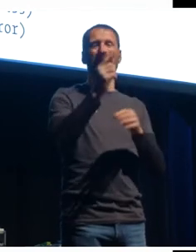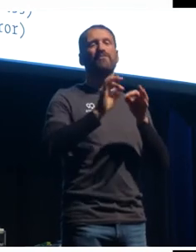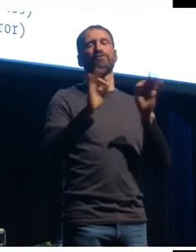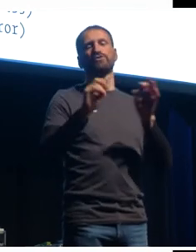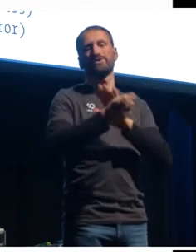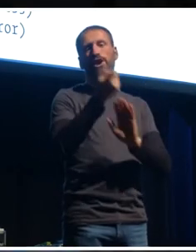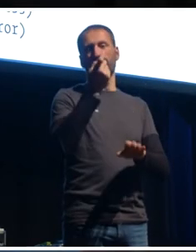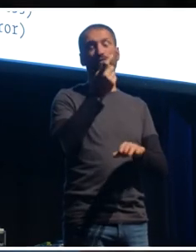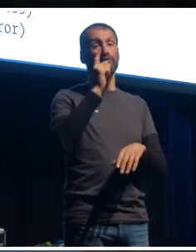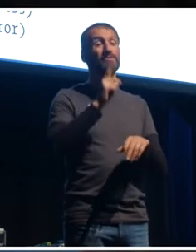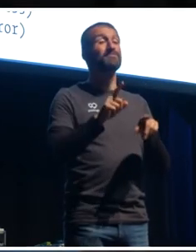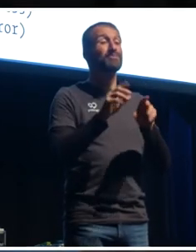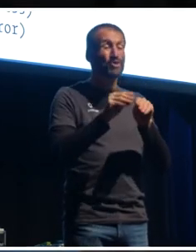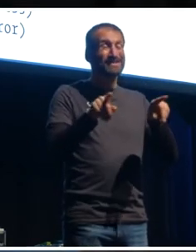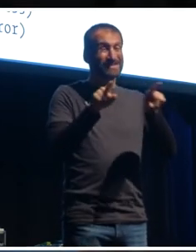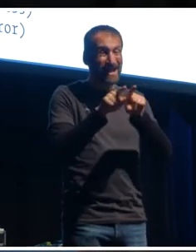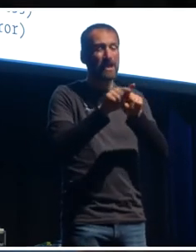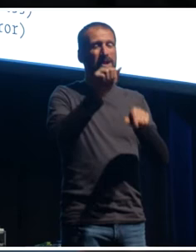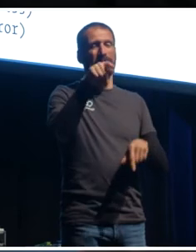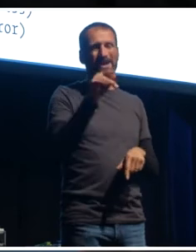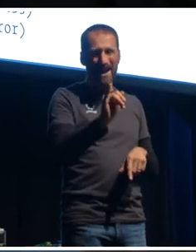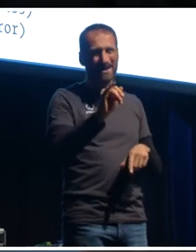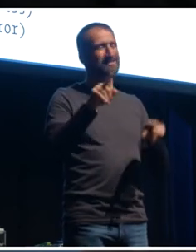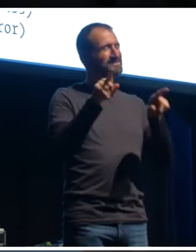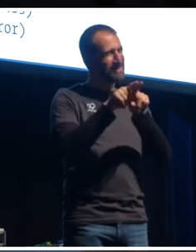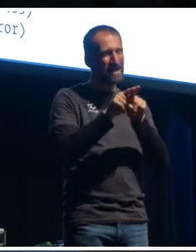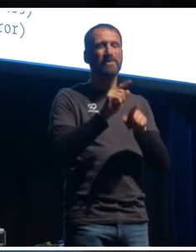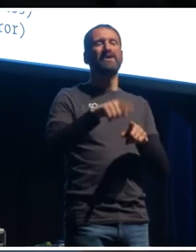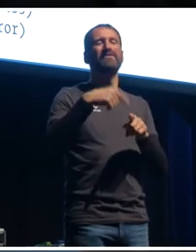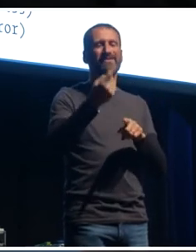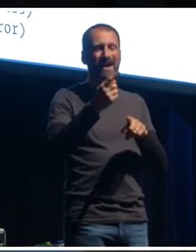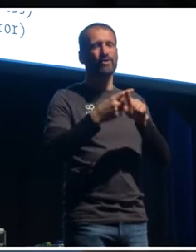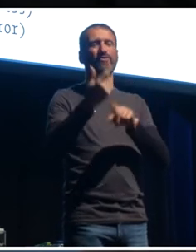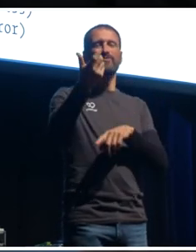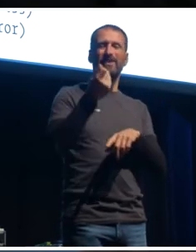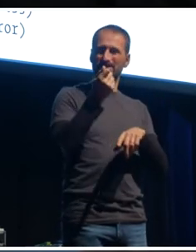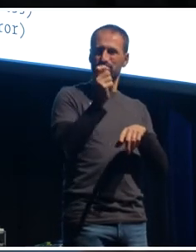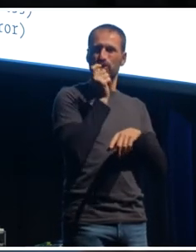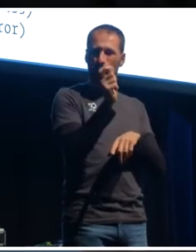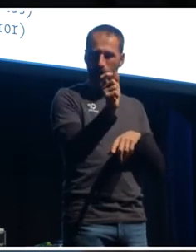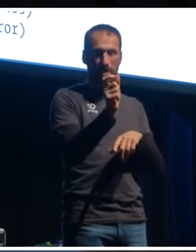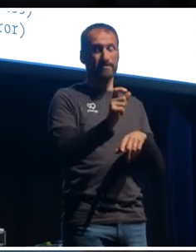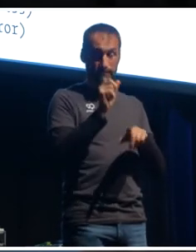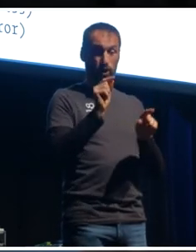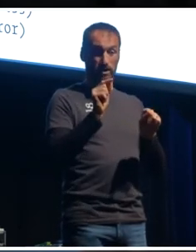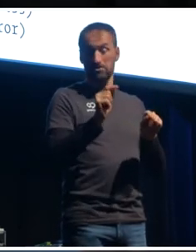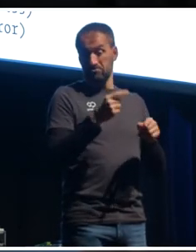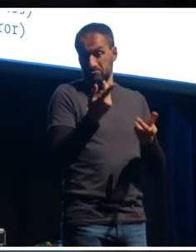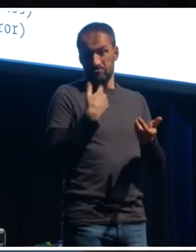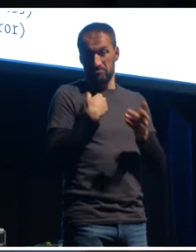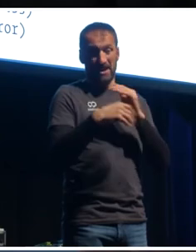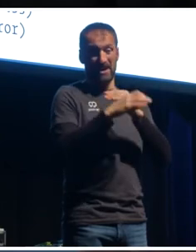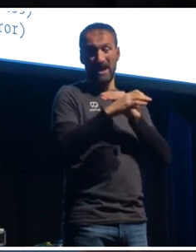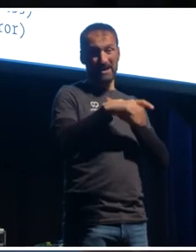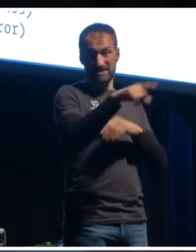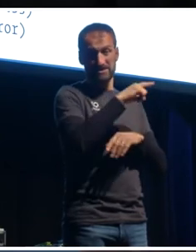still returning the same then and catch calls at the end, so I could have my clients to be completely oblivious